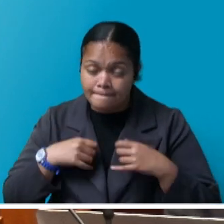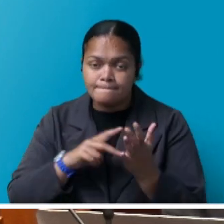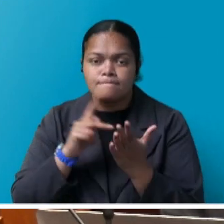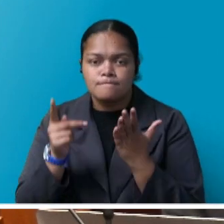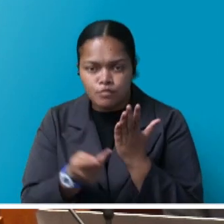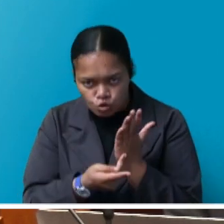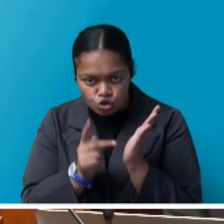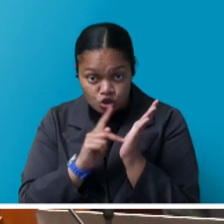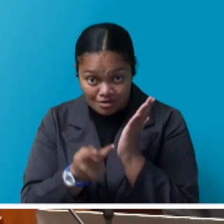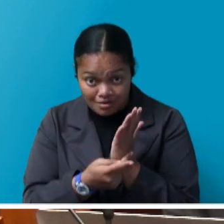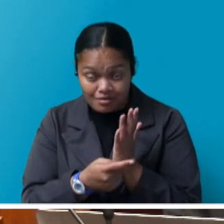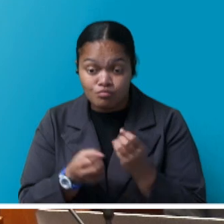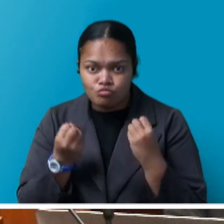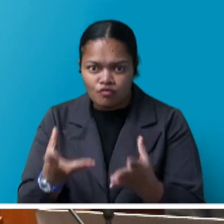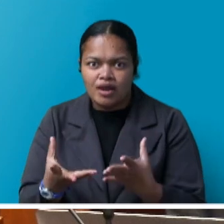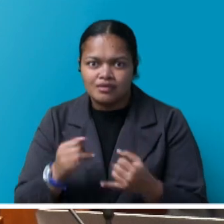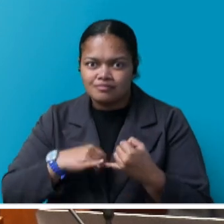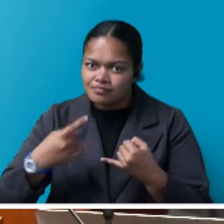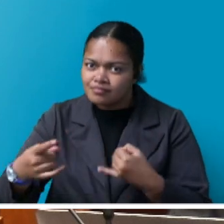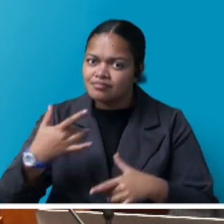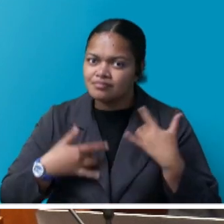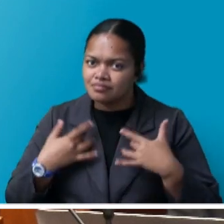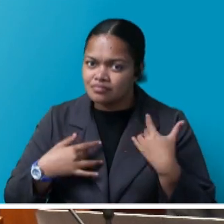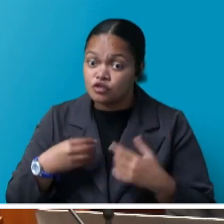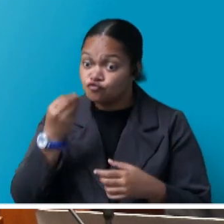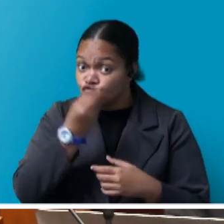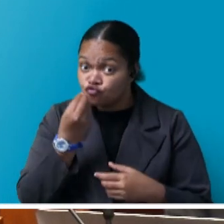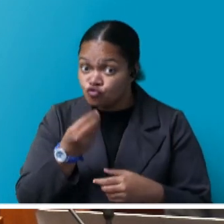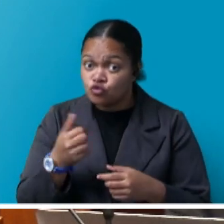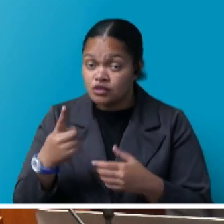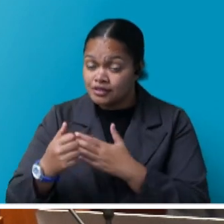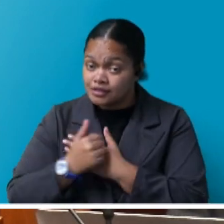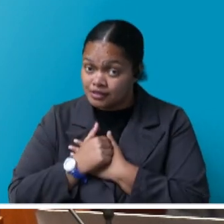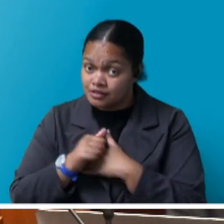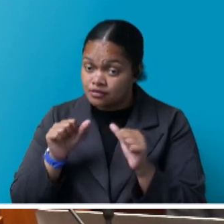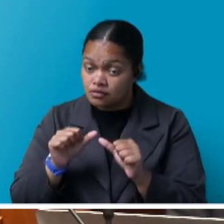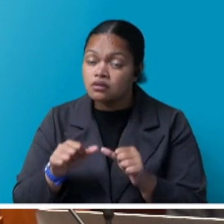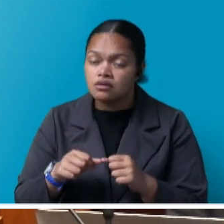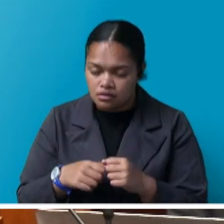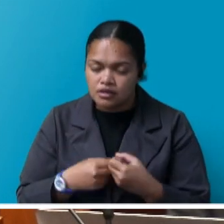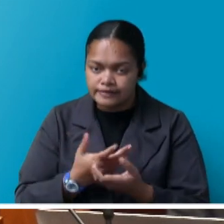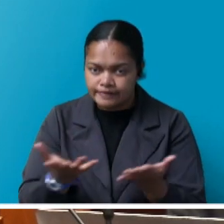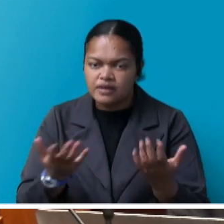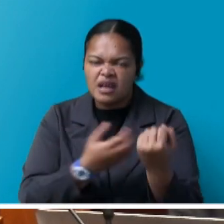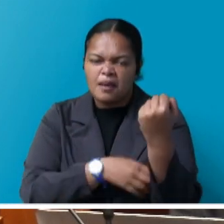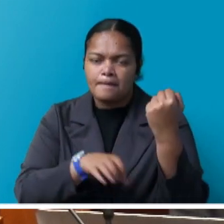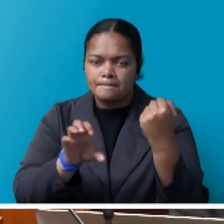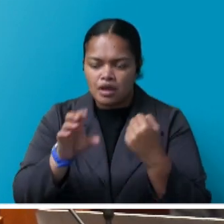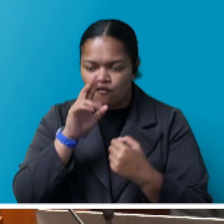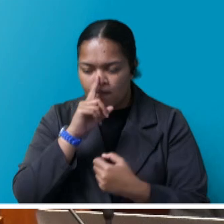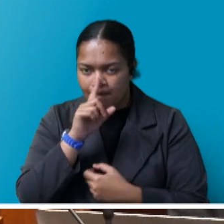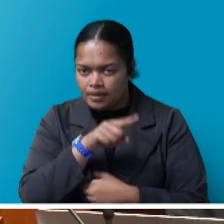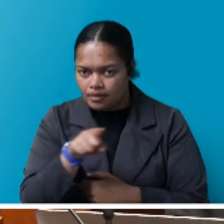that provide sustainable livelihoods, increase food security, and empower our people. Mr. Speaker, sir, for the current